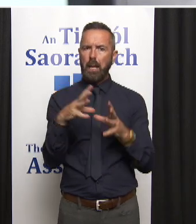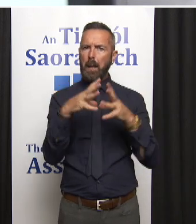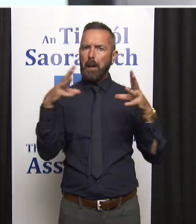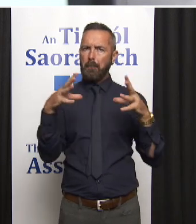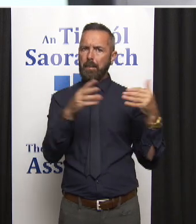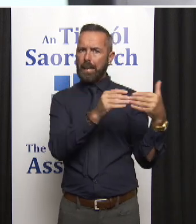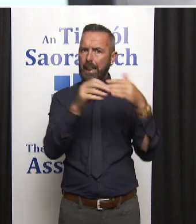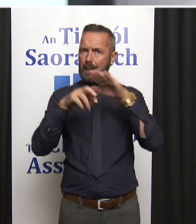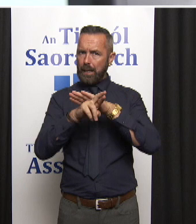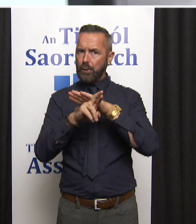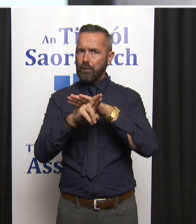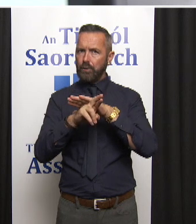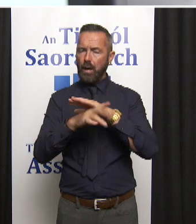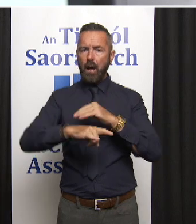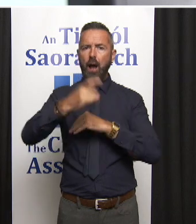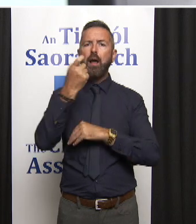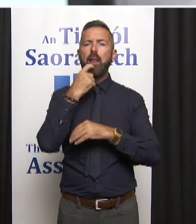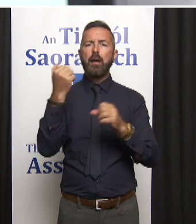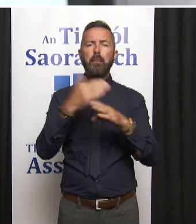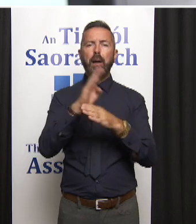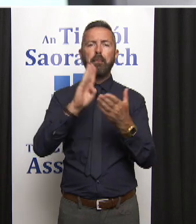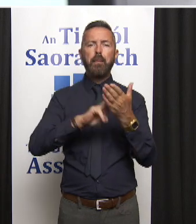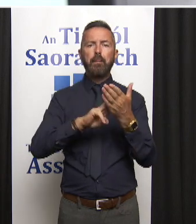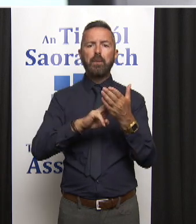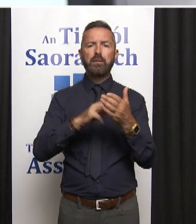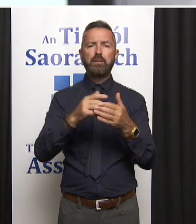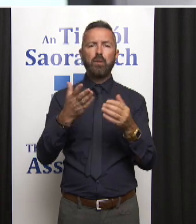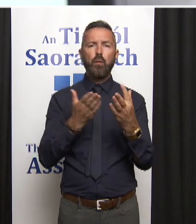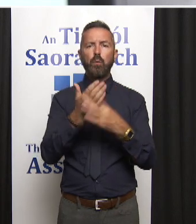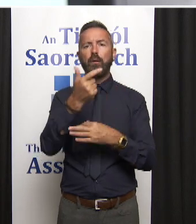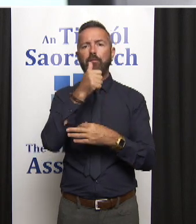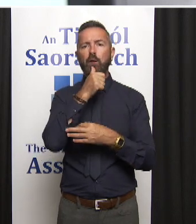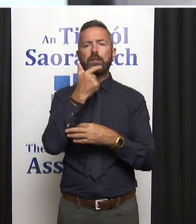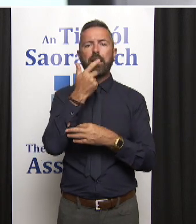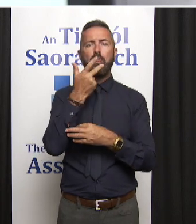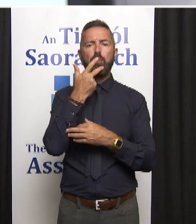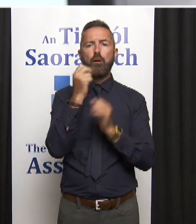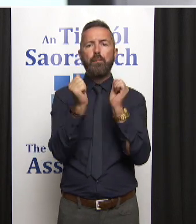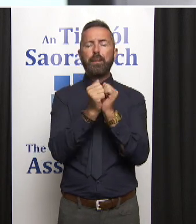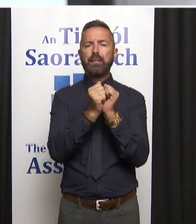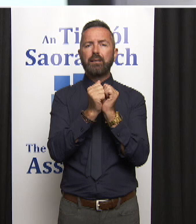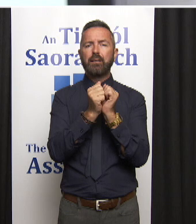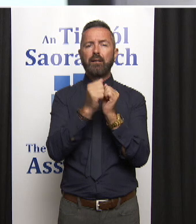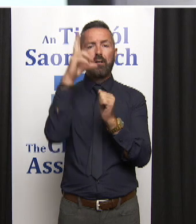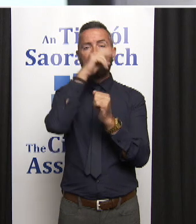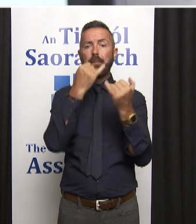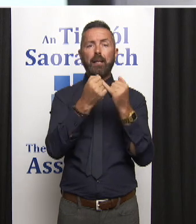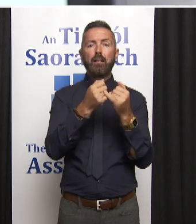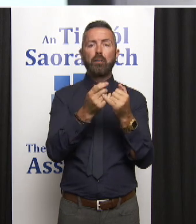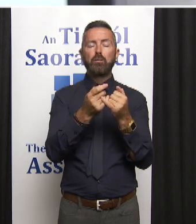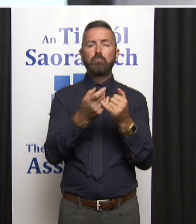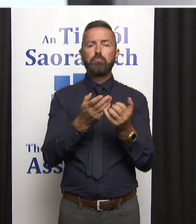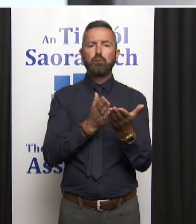as highlighted by members of the Assembly on a number of occasions over the first 3 sessions. For example, traffic management,